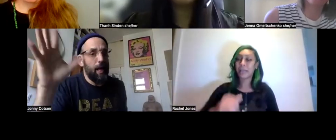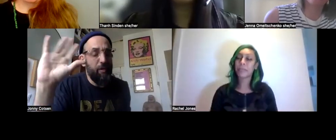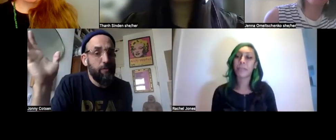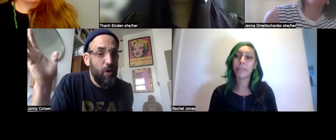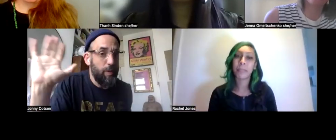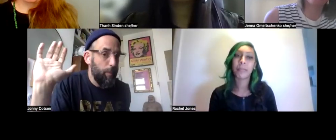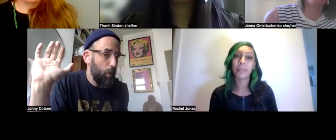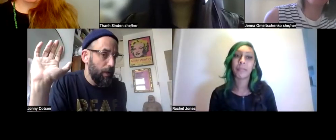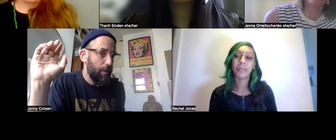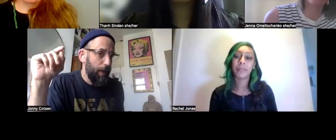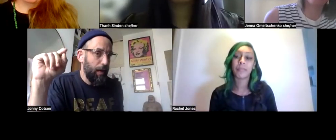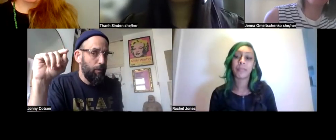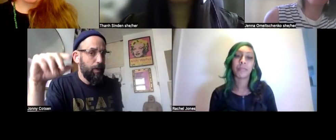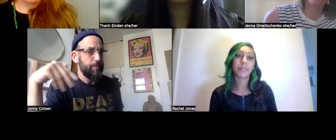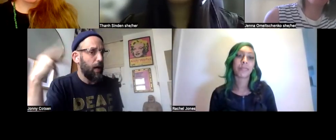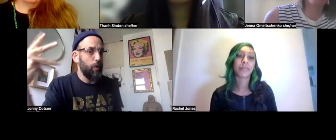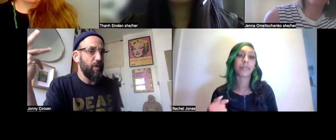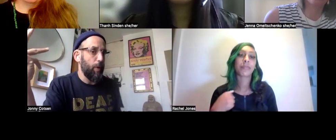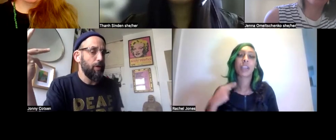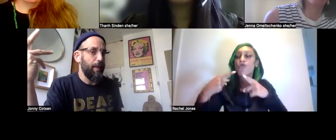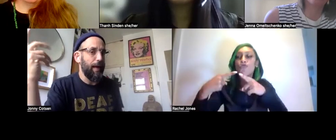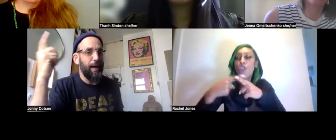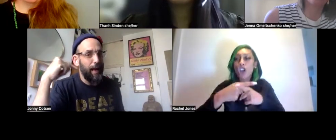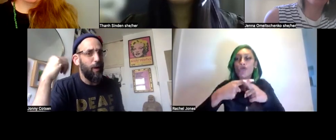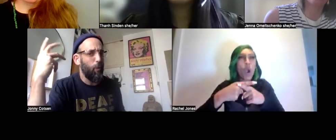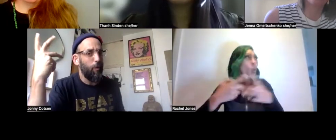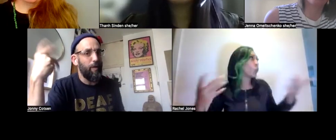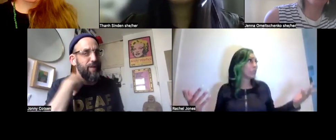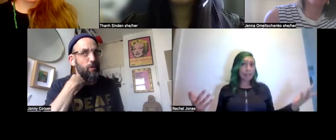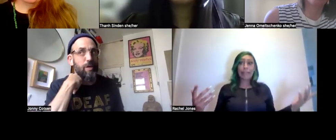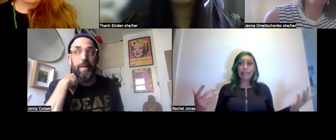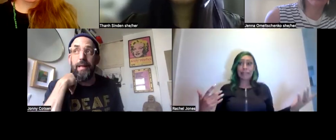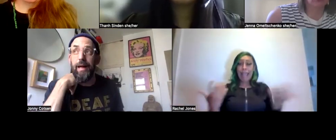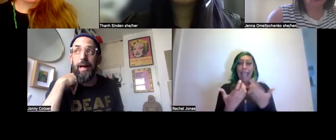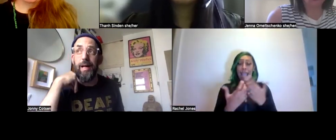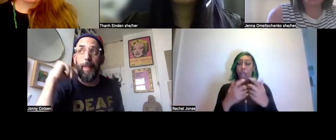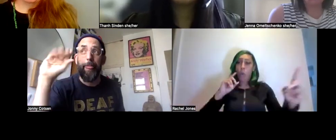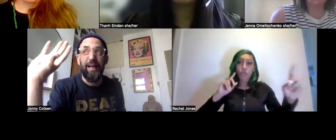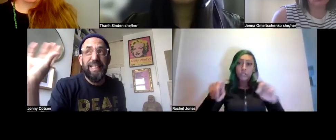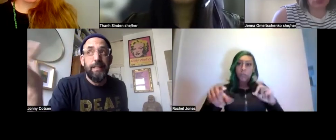I'm in a crossroads at the moment about how do I respond to that, and how it feels to me,